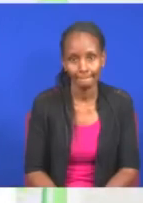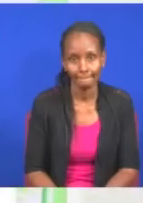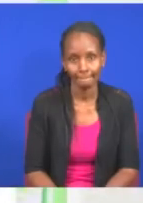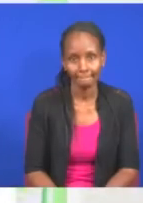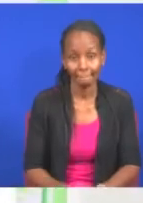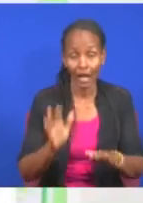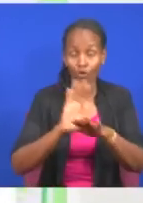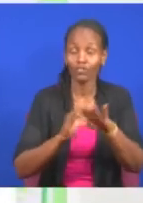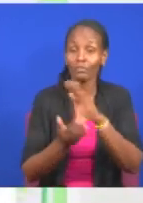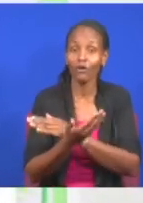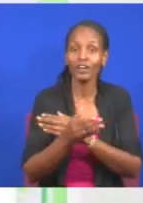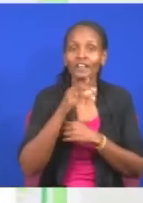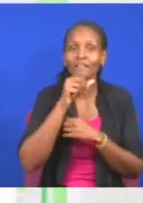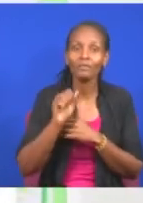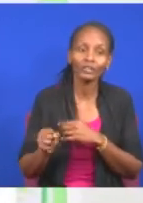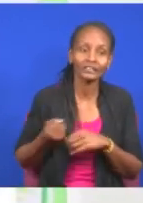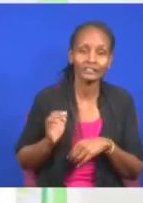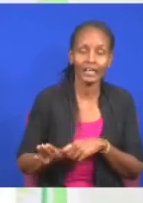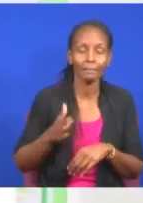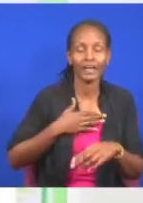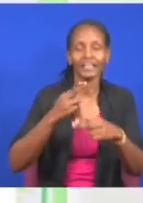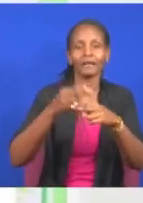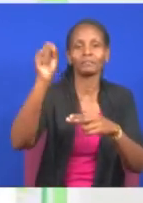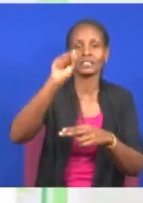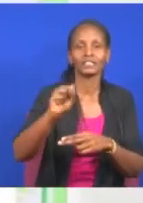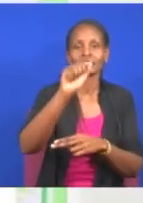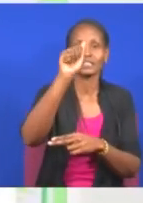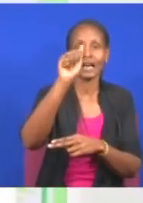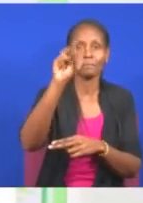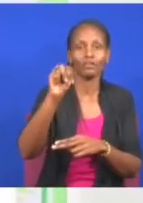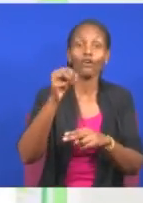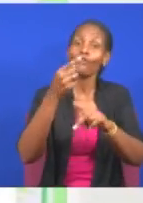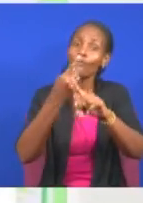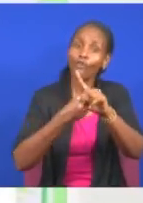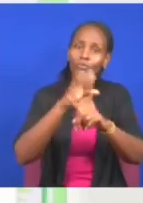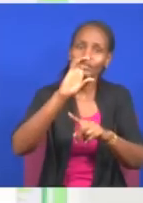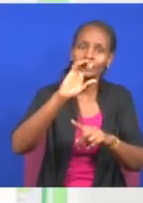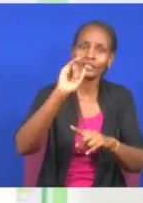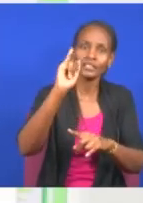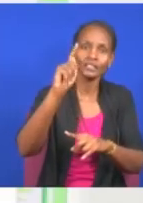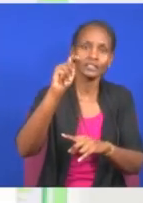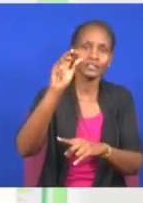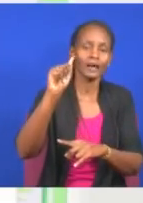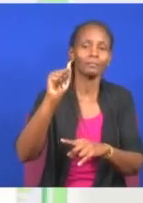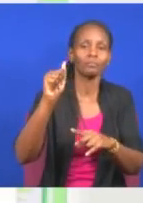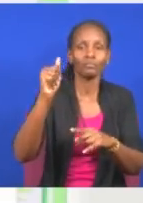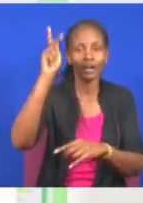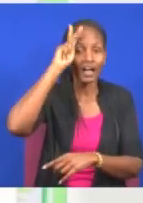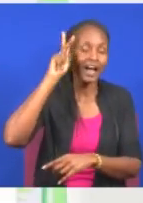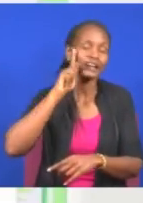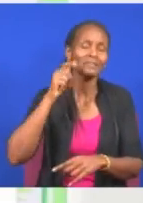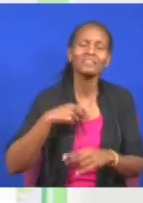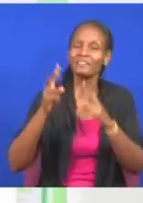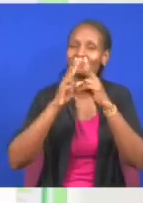Good morning, boys and girls. My name is Sam. I am from CITAM, Karen. And I'm very, very